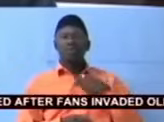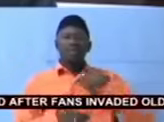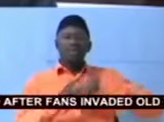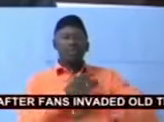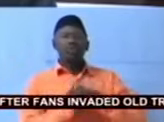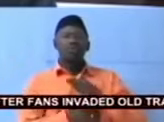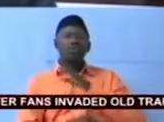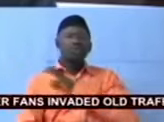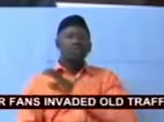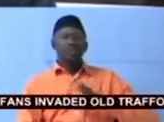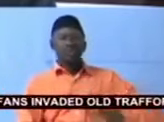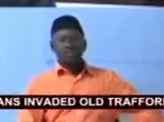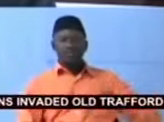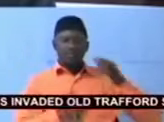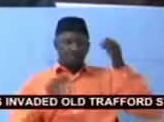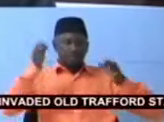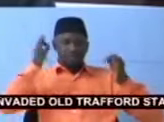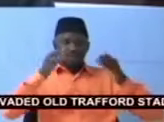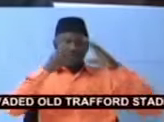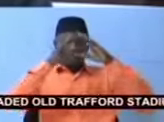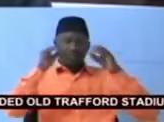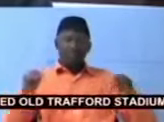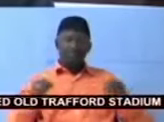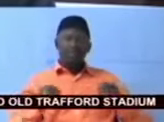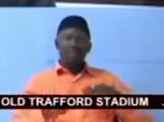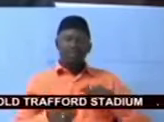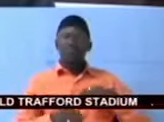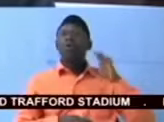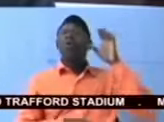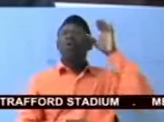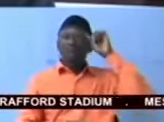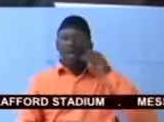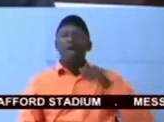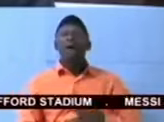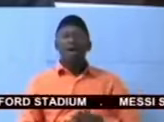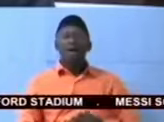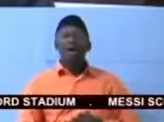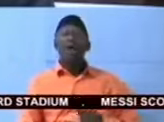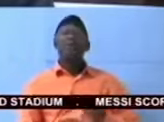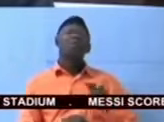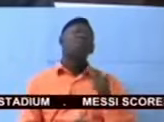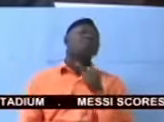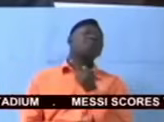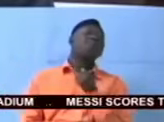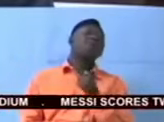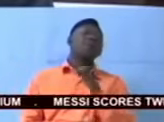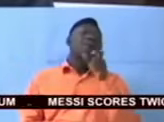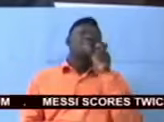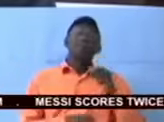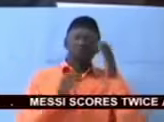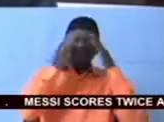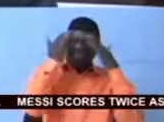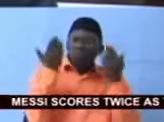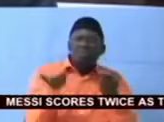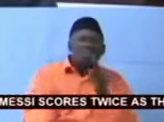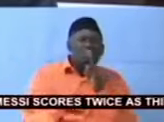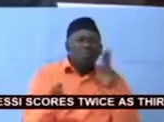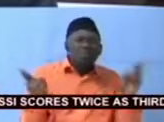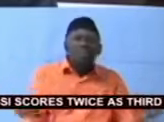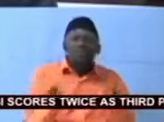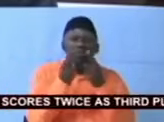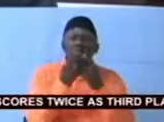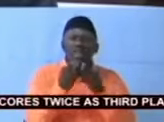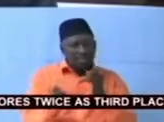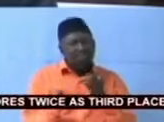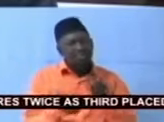and then we were made to understand that someone recommended us to apply at the lower bench as a first class magistrate. Ci kawlo nak